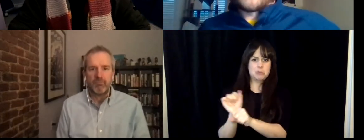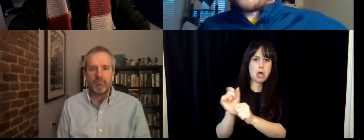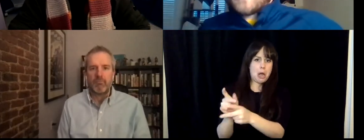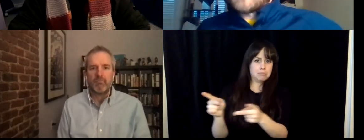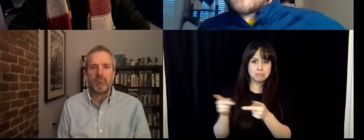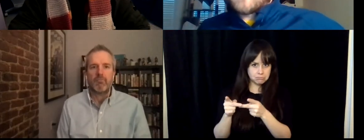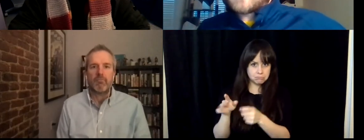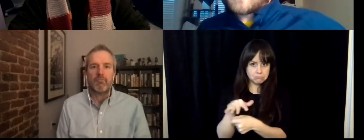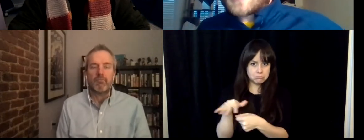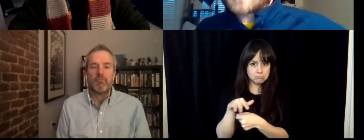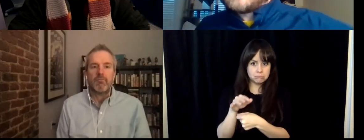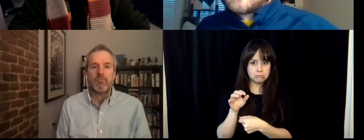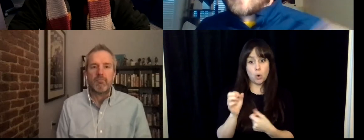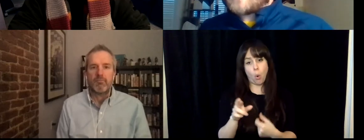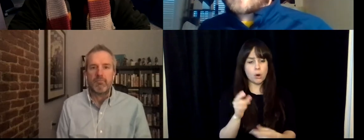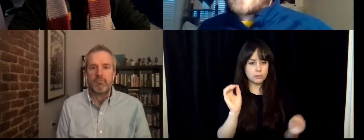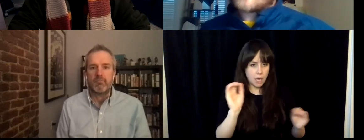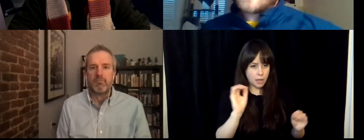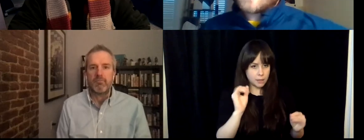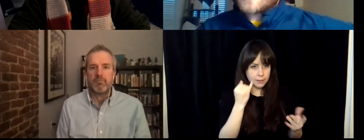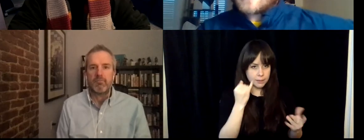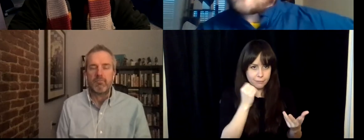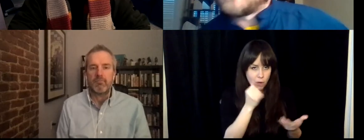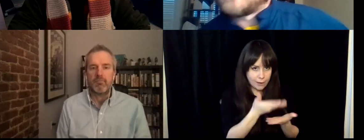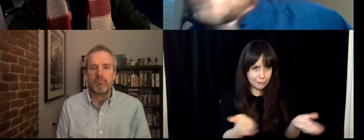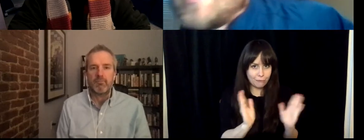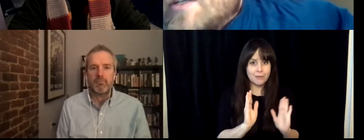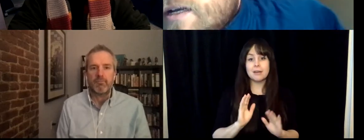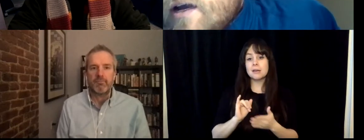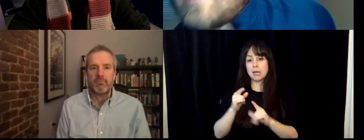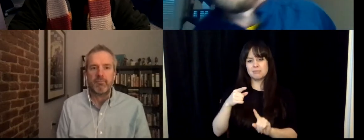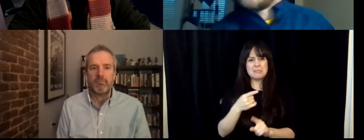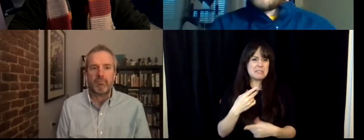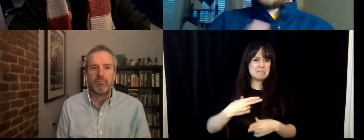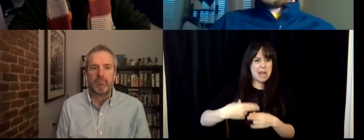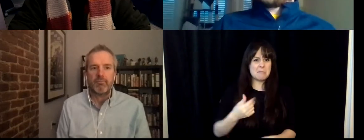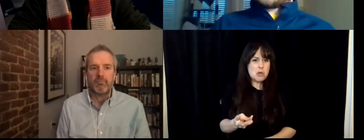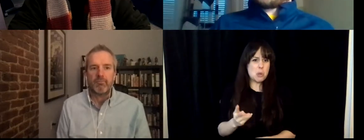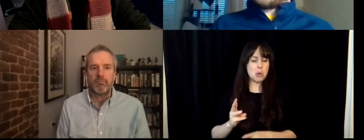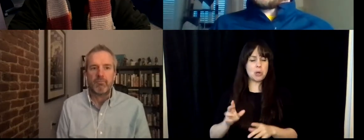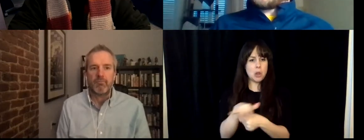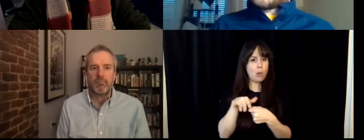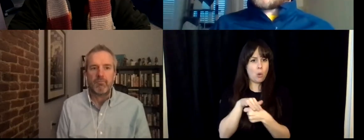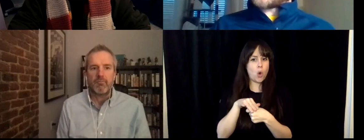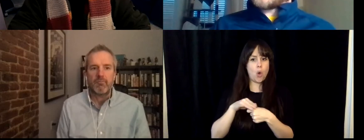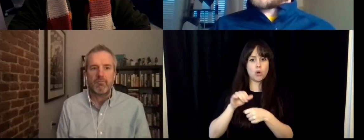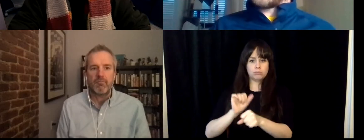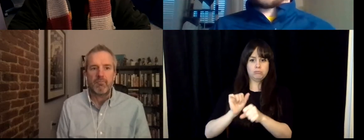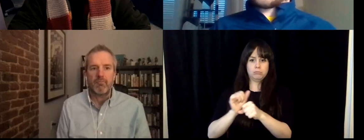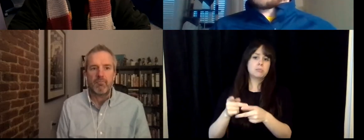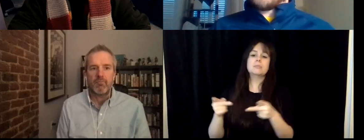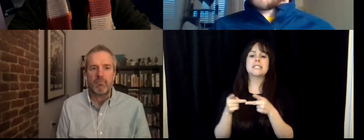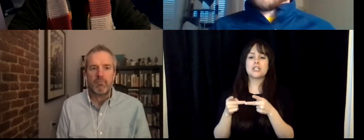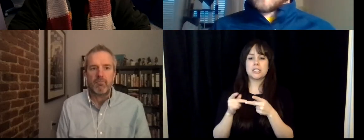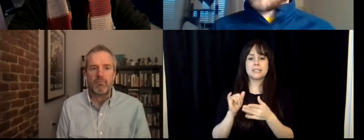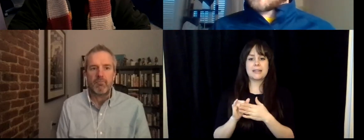or zero if those don't exist, that hire entry-level positions in the gaming field, as well as like if you could